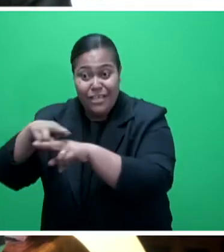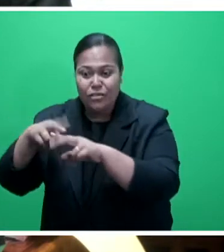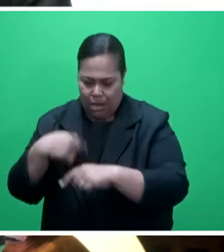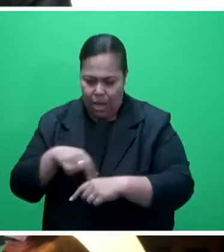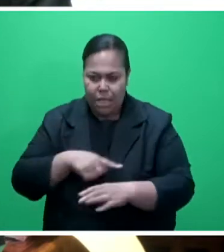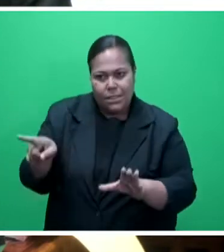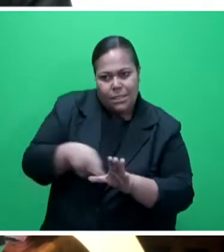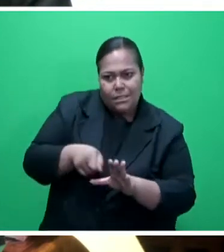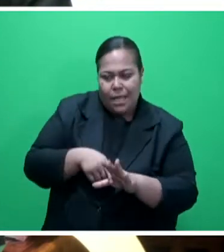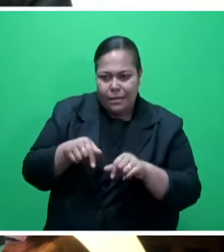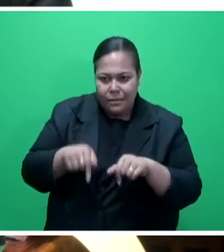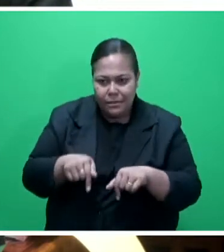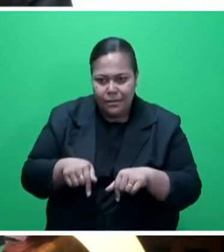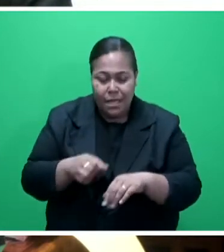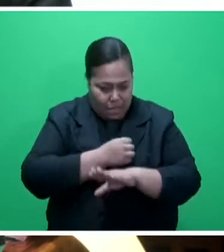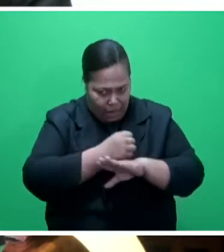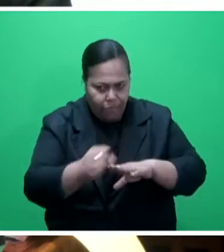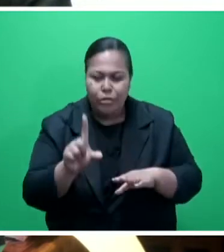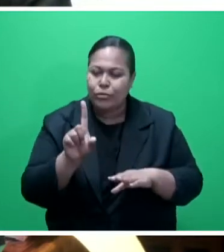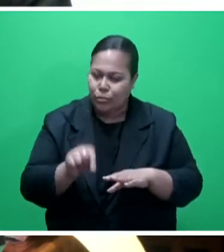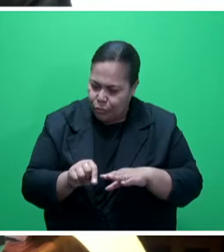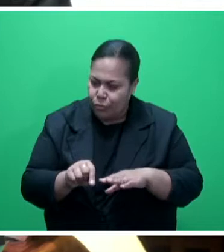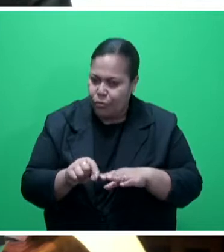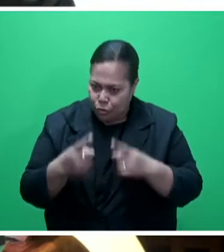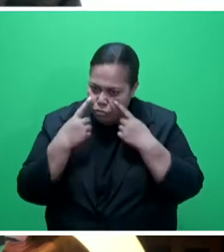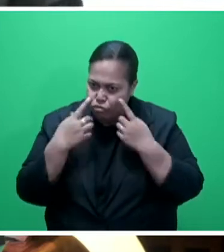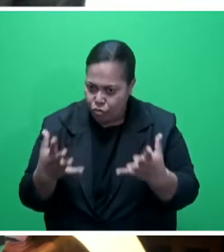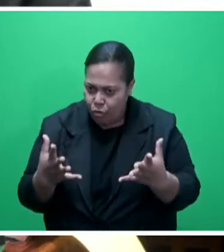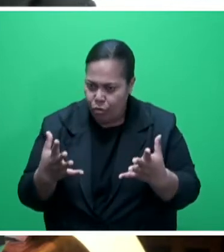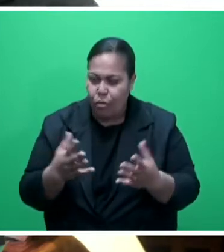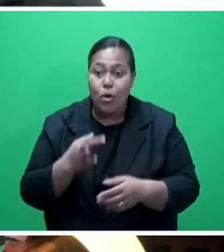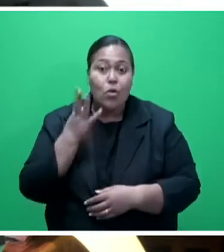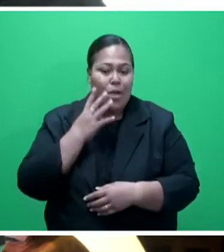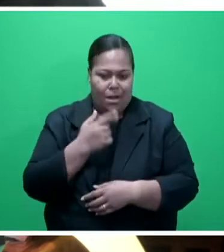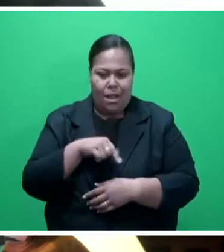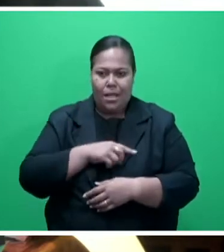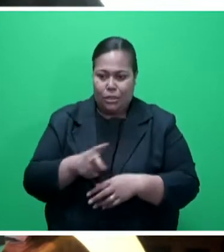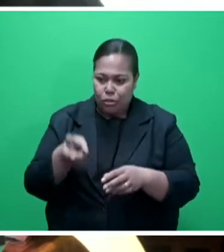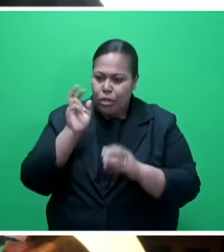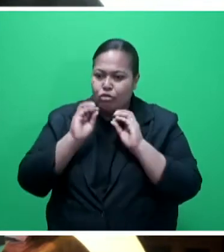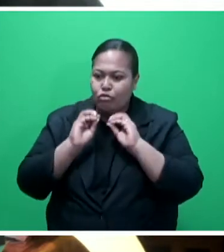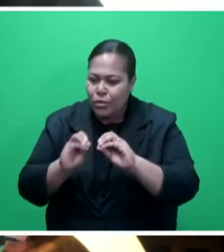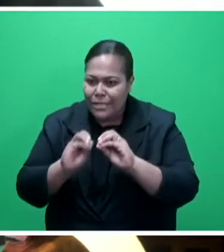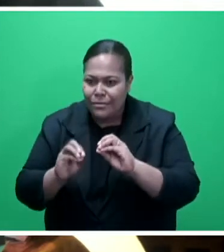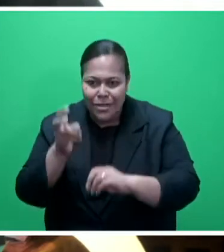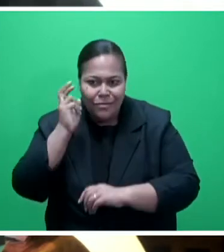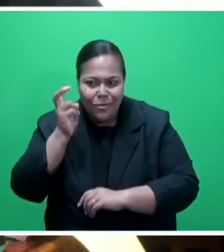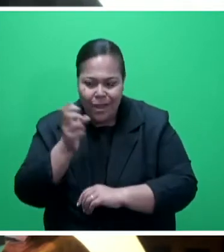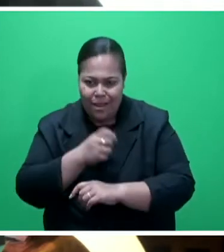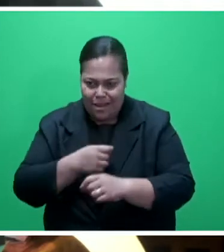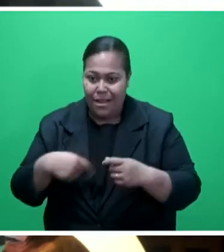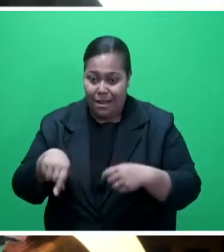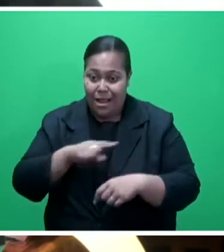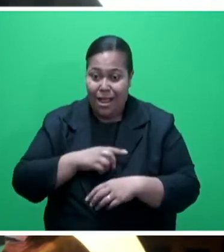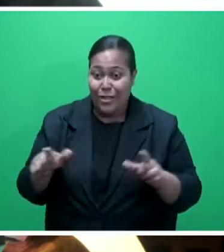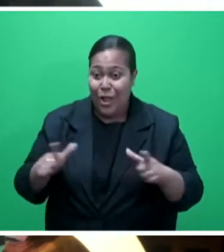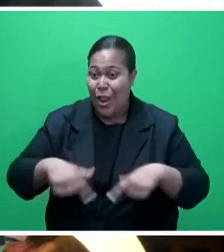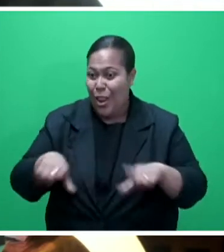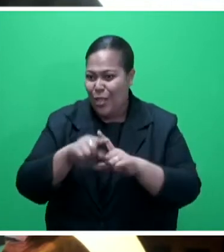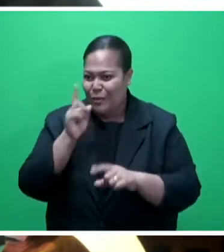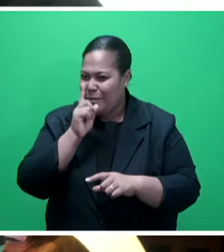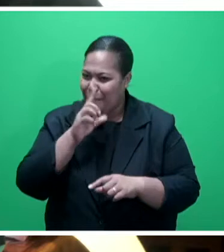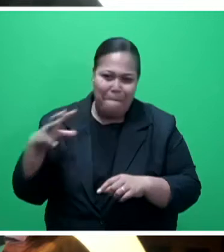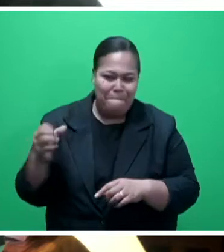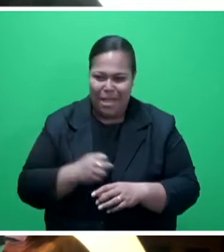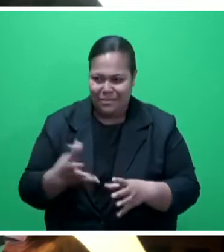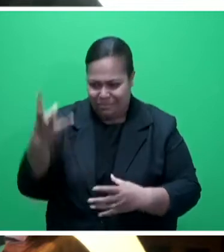of what government has done during times of normalcy by training our local people to become resilient during an emergency as